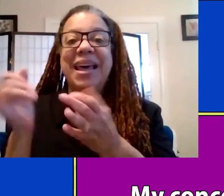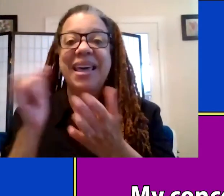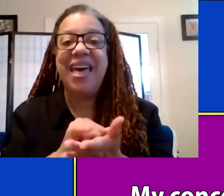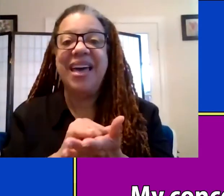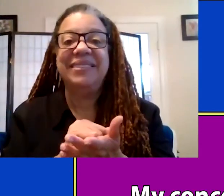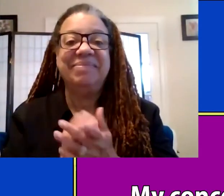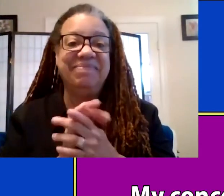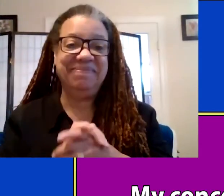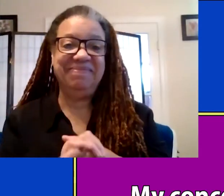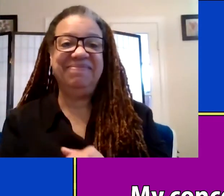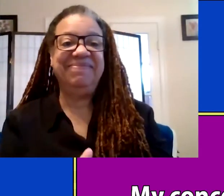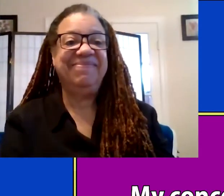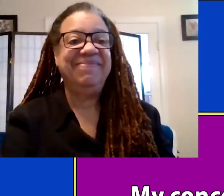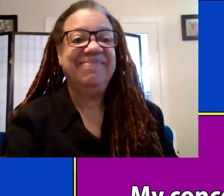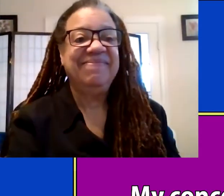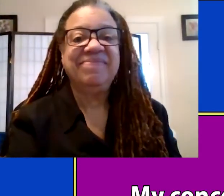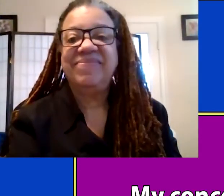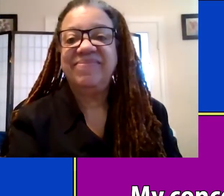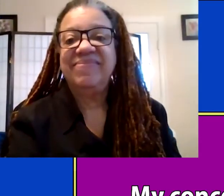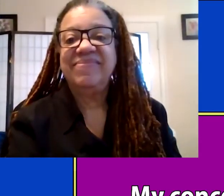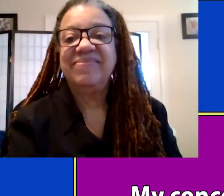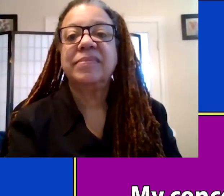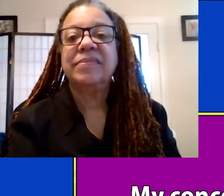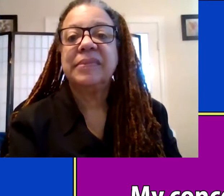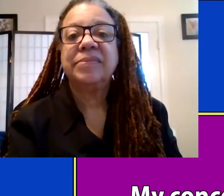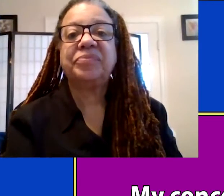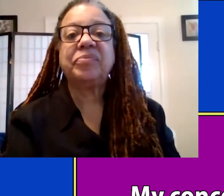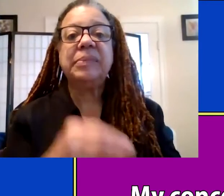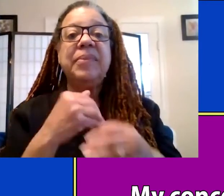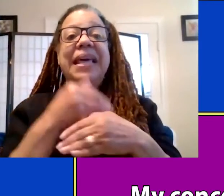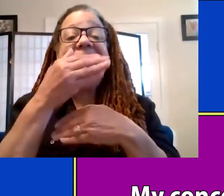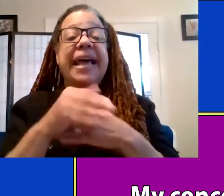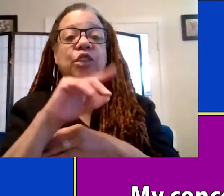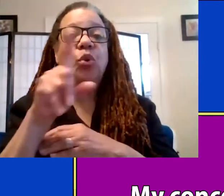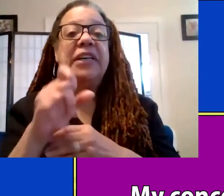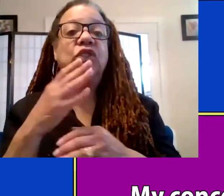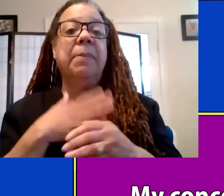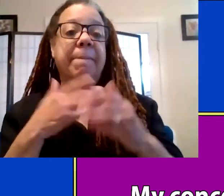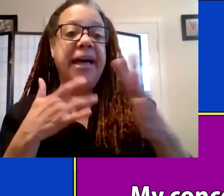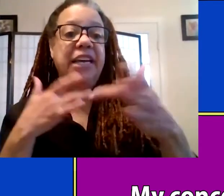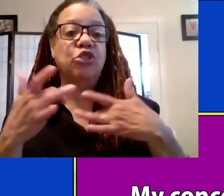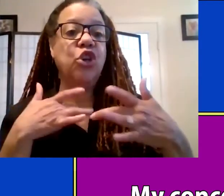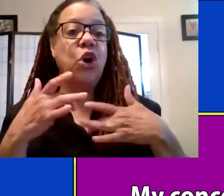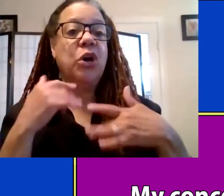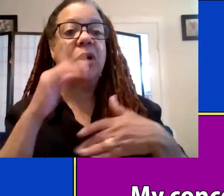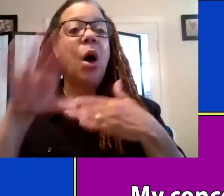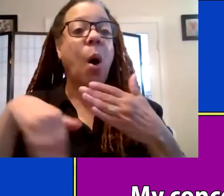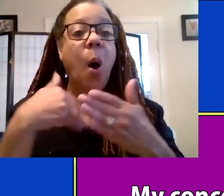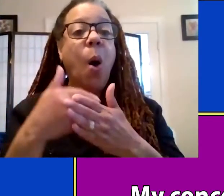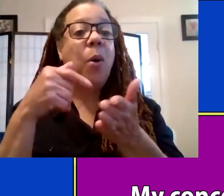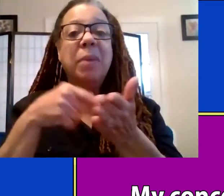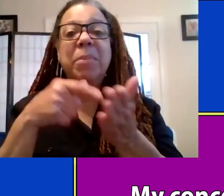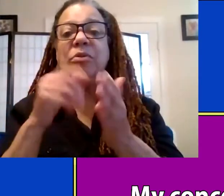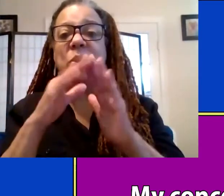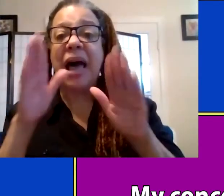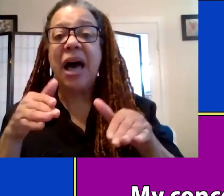The next question is from Nora Thurber, and it says, my concern is that the bills on housing do not include people with DD. There